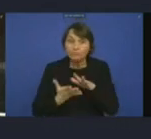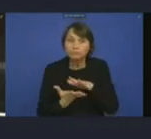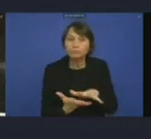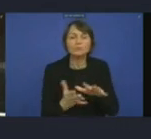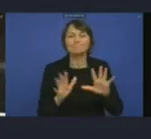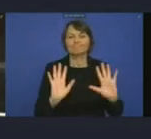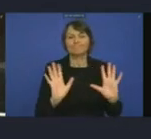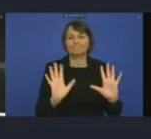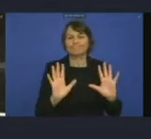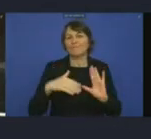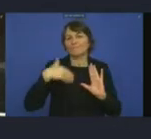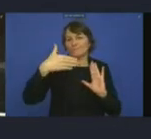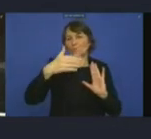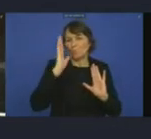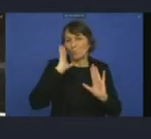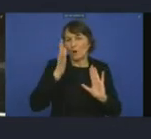future.